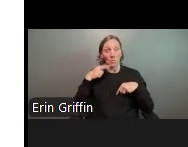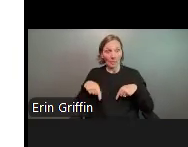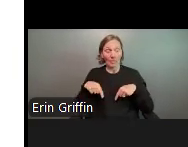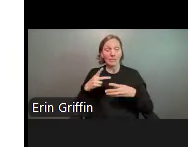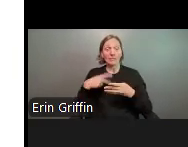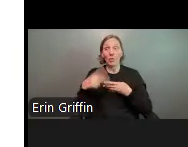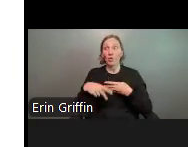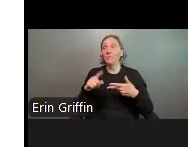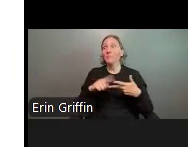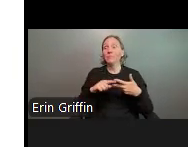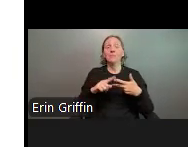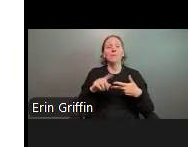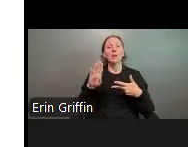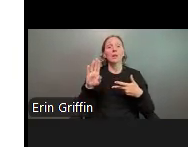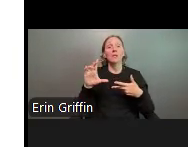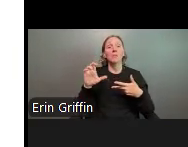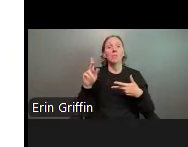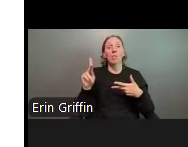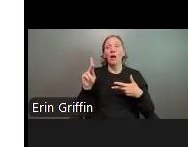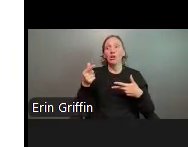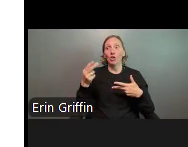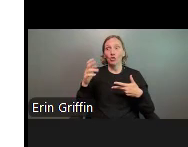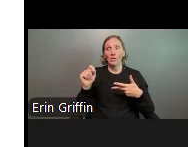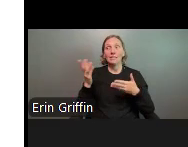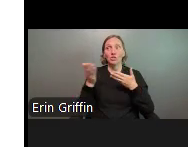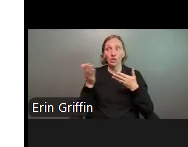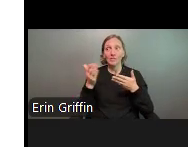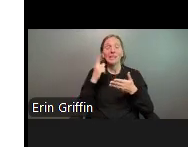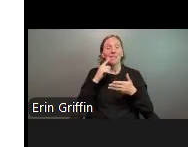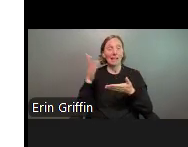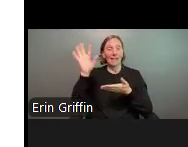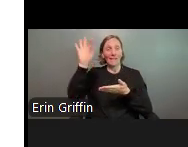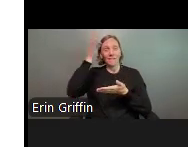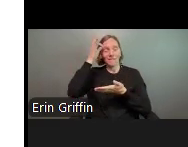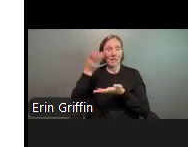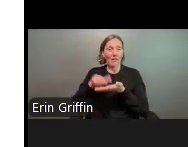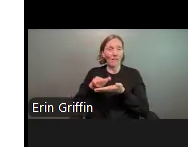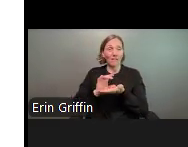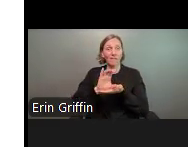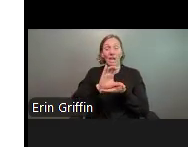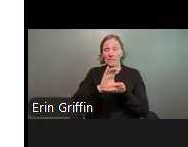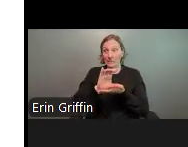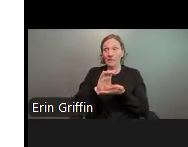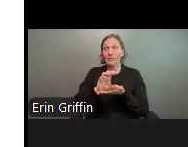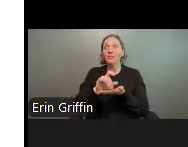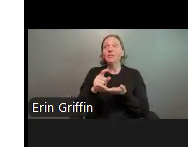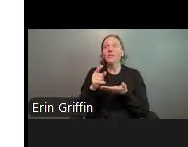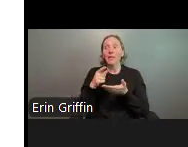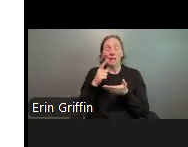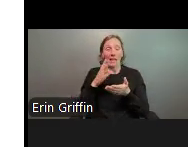are block grant services that are funded by our federal partners, and they are available through our Behavioral